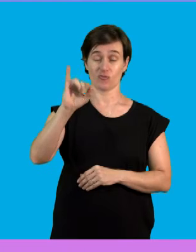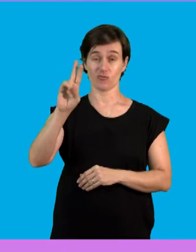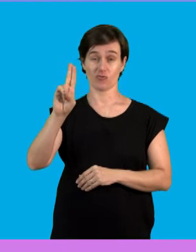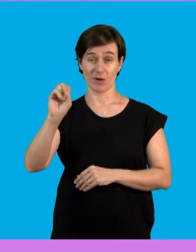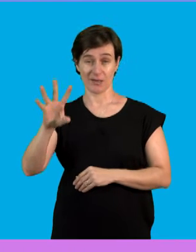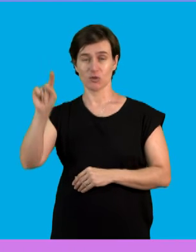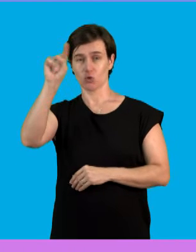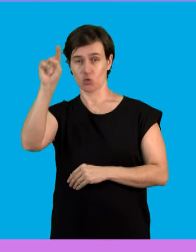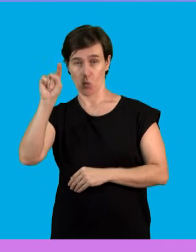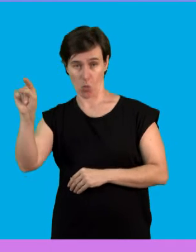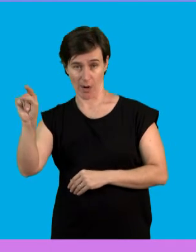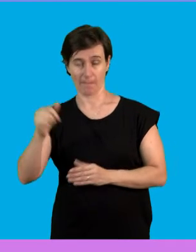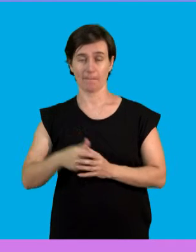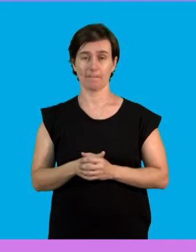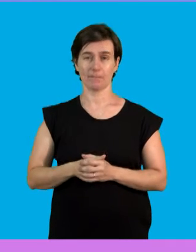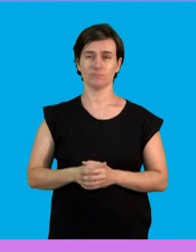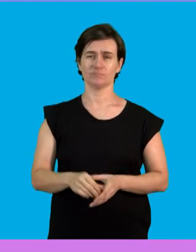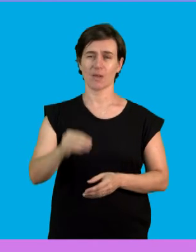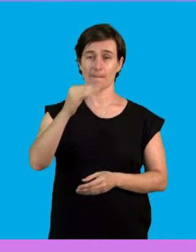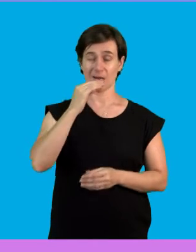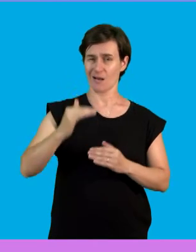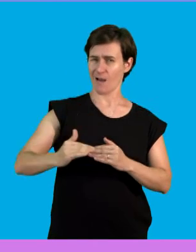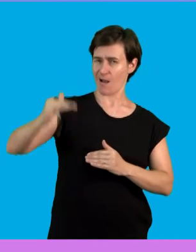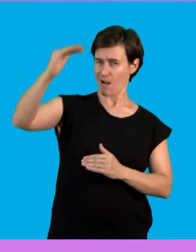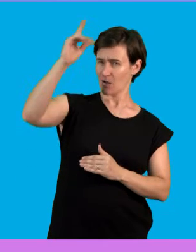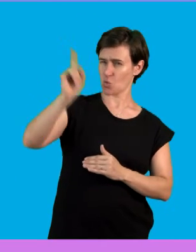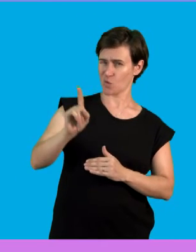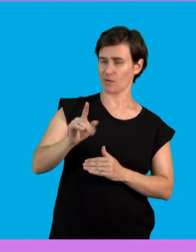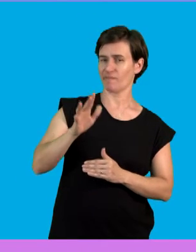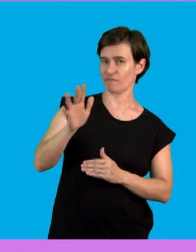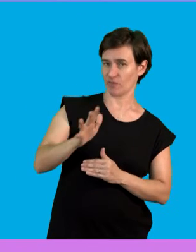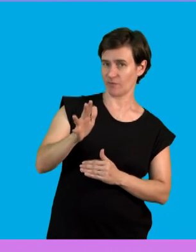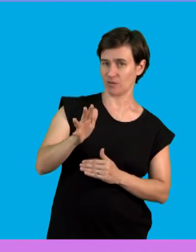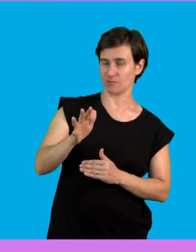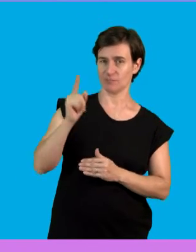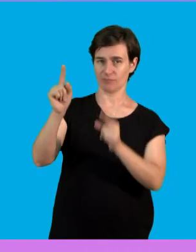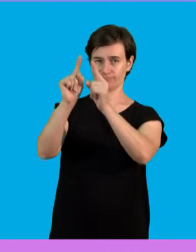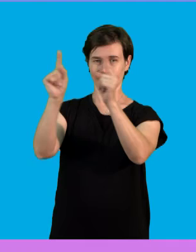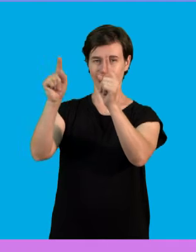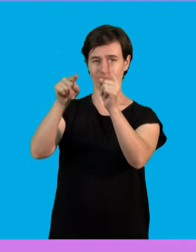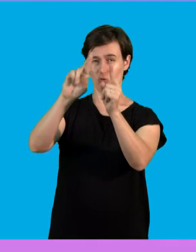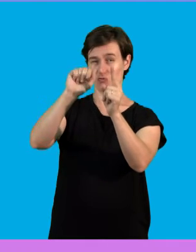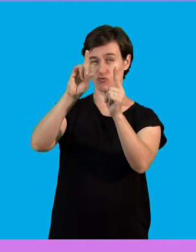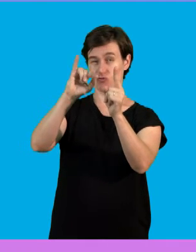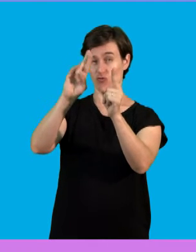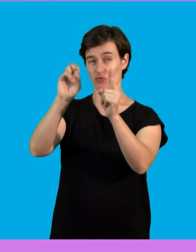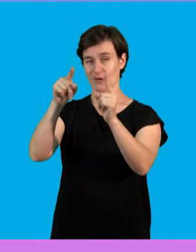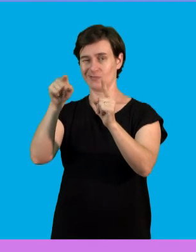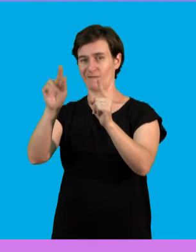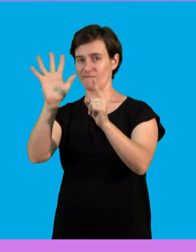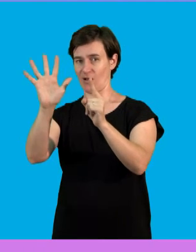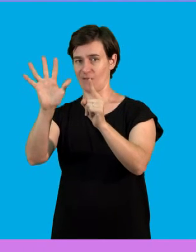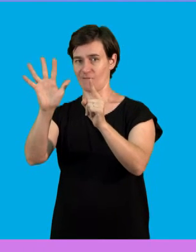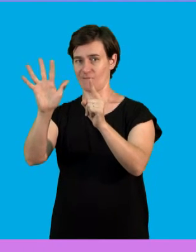remember, this is then going to be your height and the 5 is your